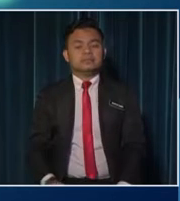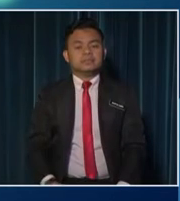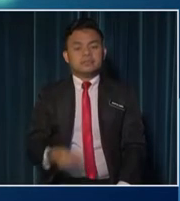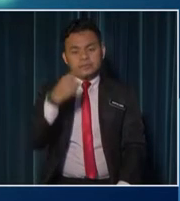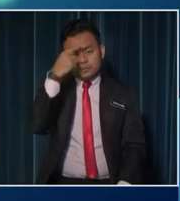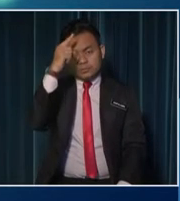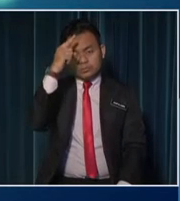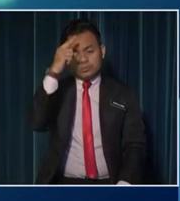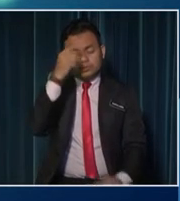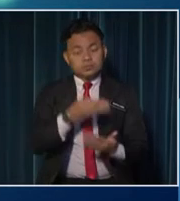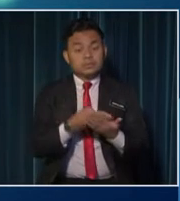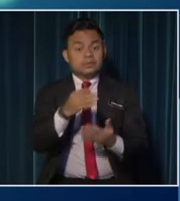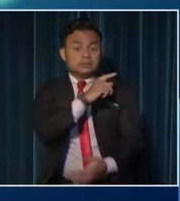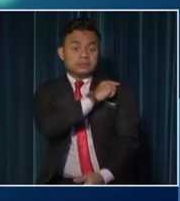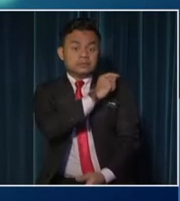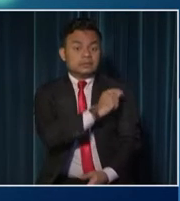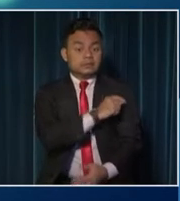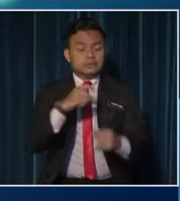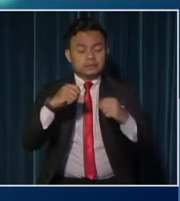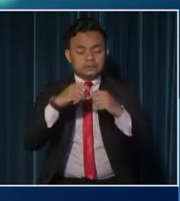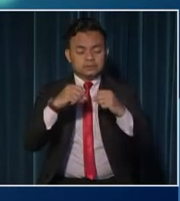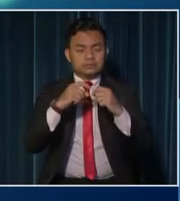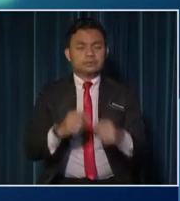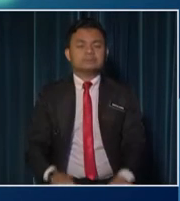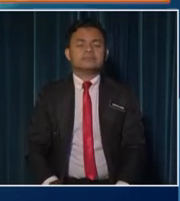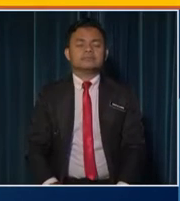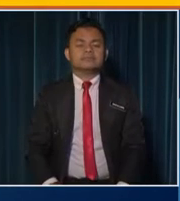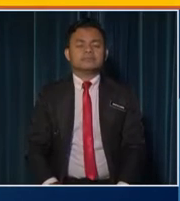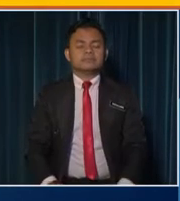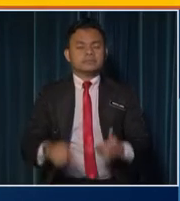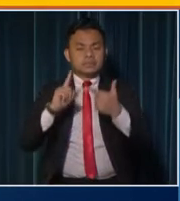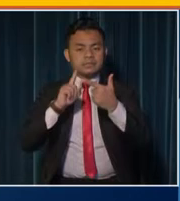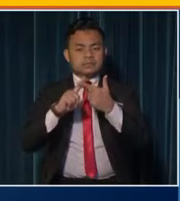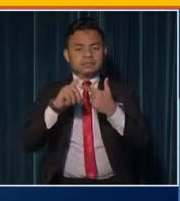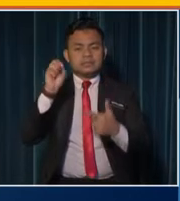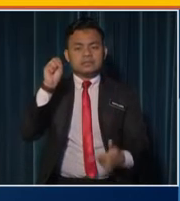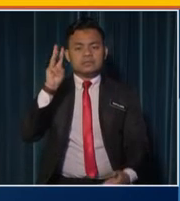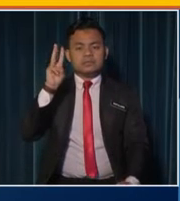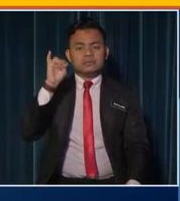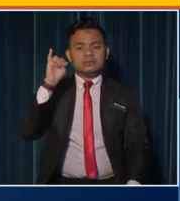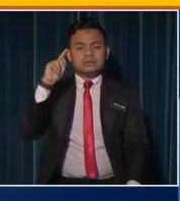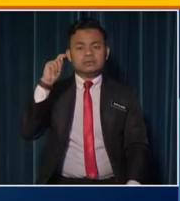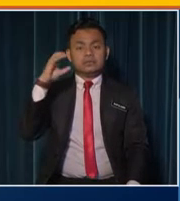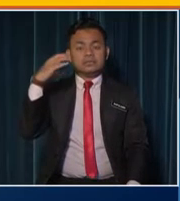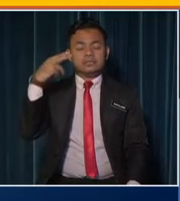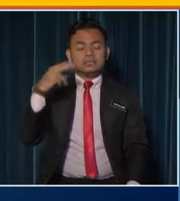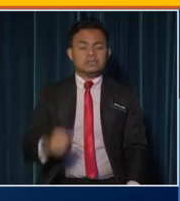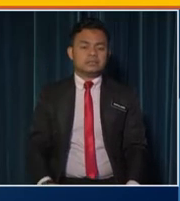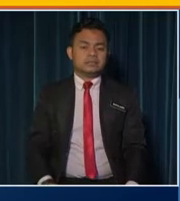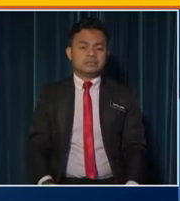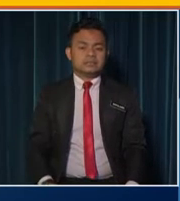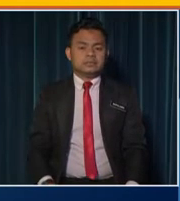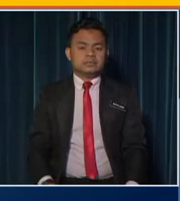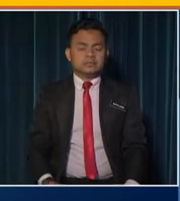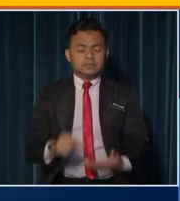electrical energy to the electric circuit. Second, the switch. The switch connects and